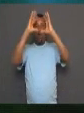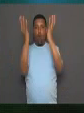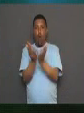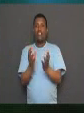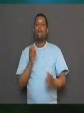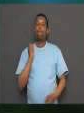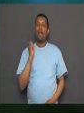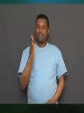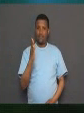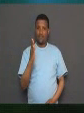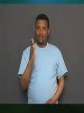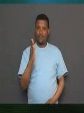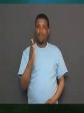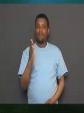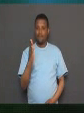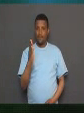Bank.